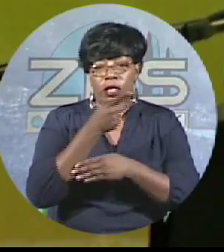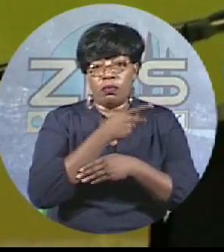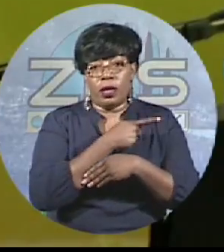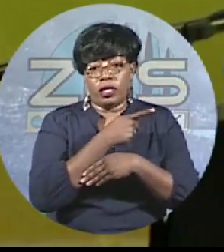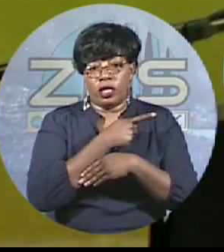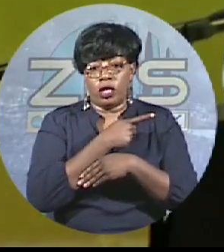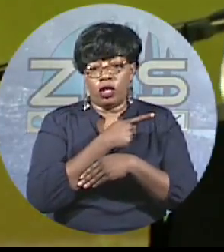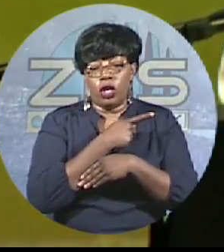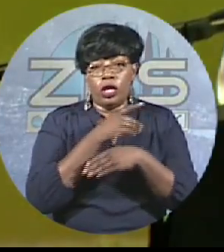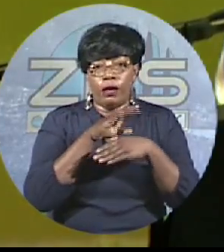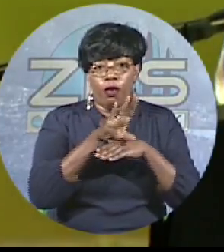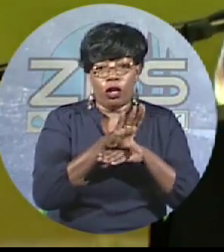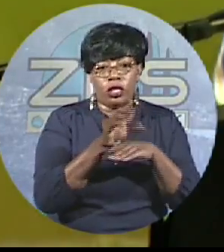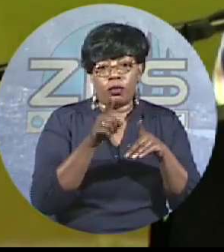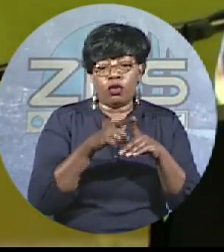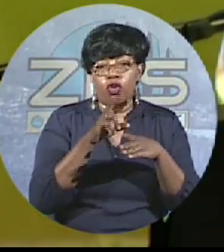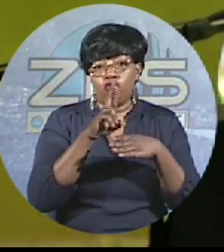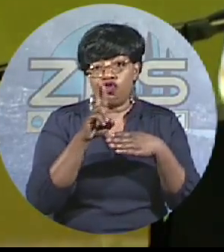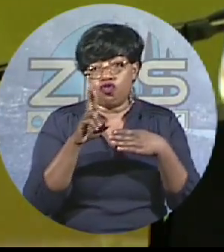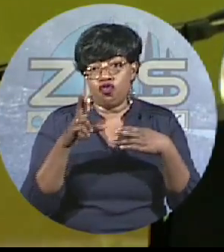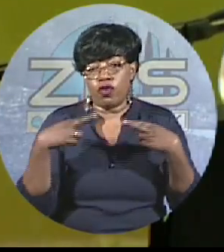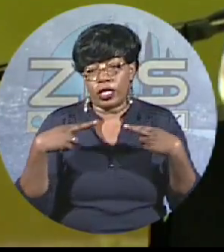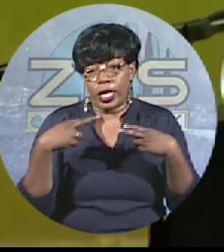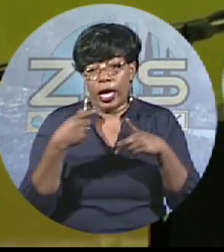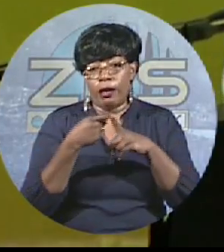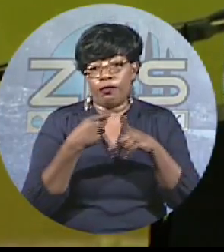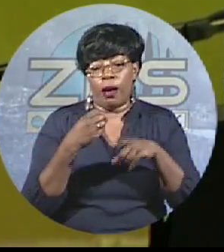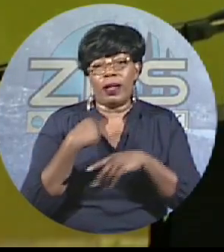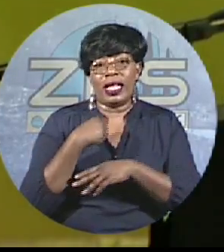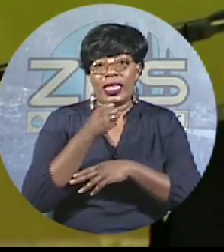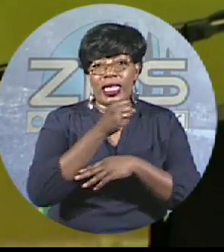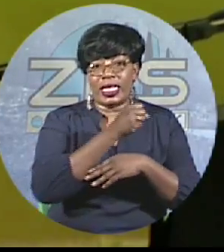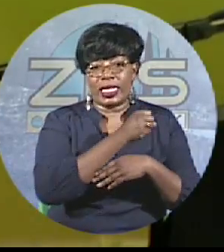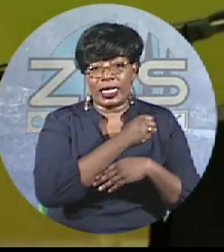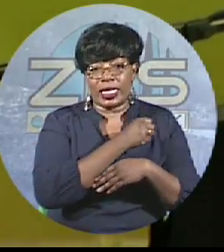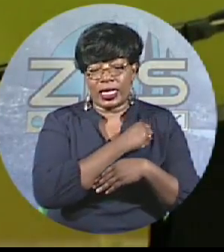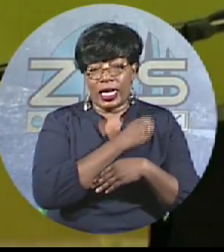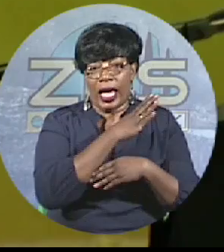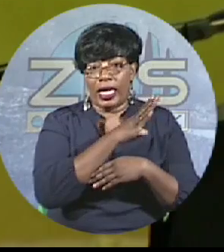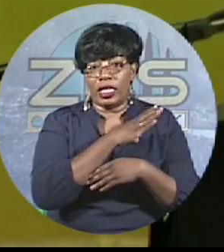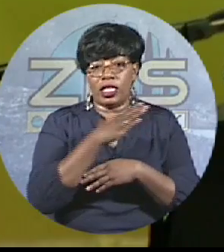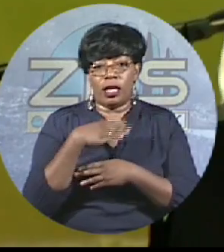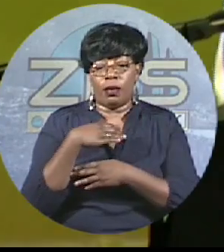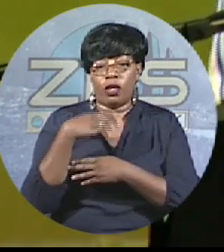to resign in disgrace from the Senate and as chairman of the